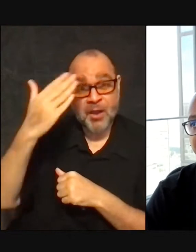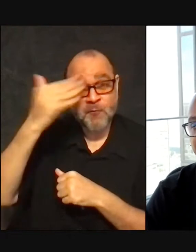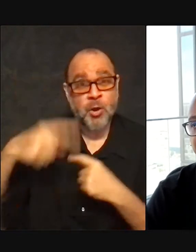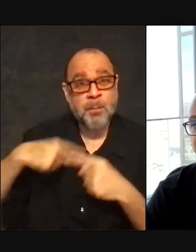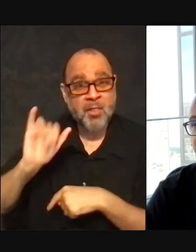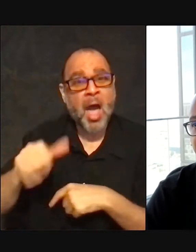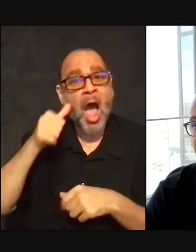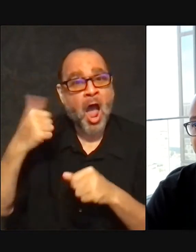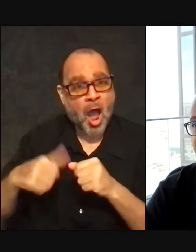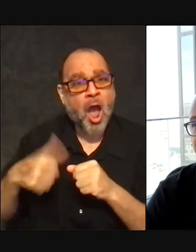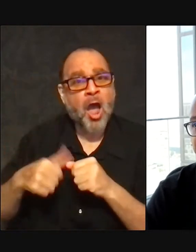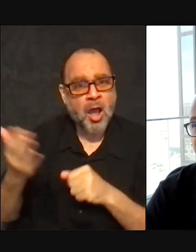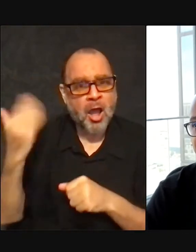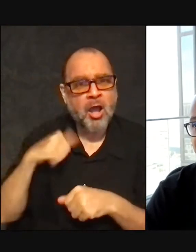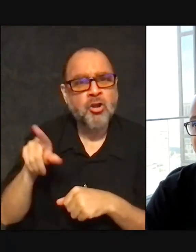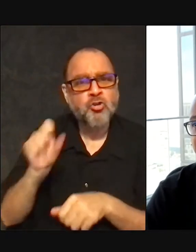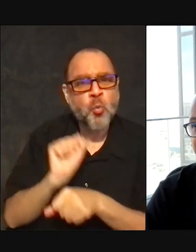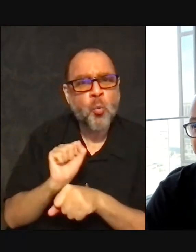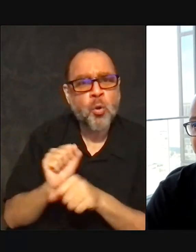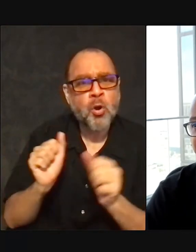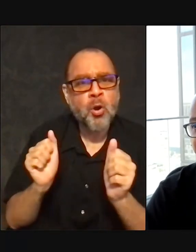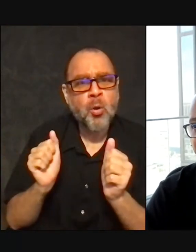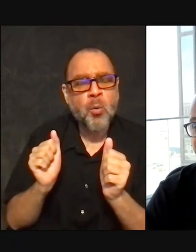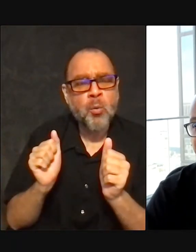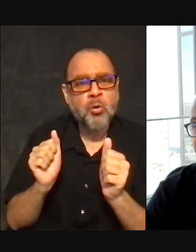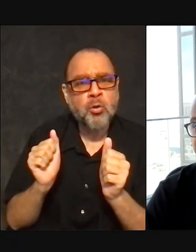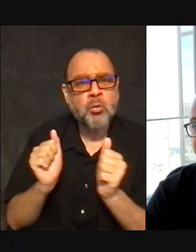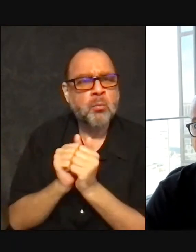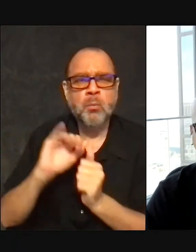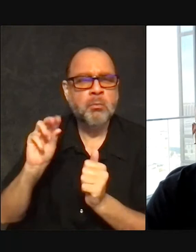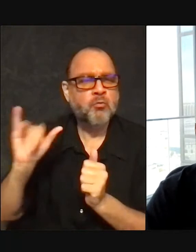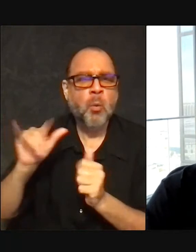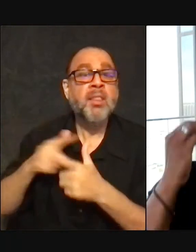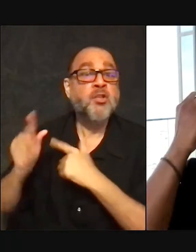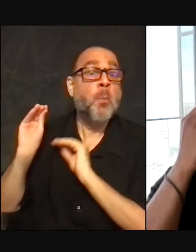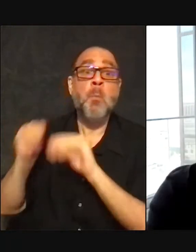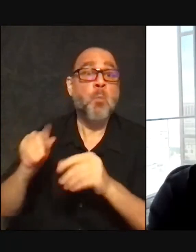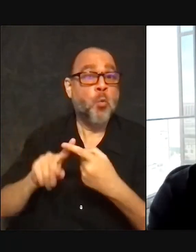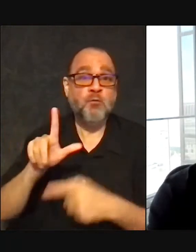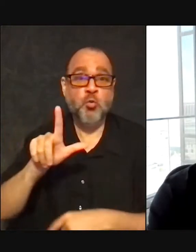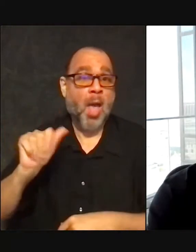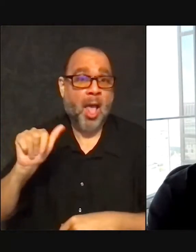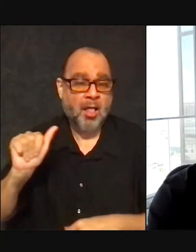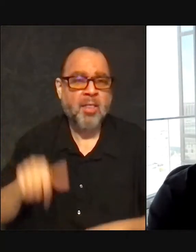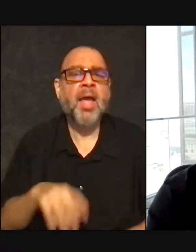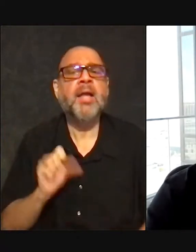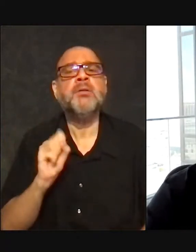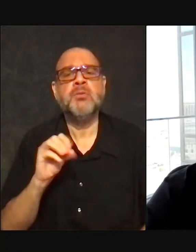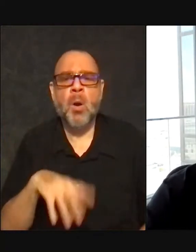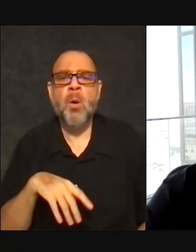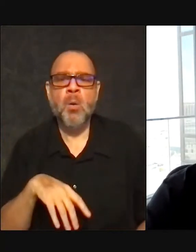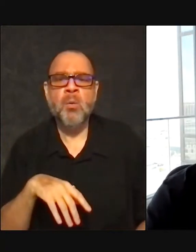when you was working with Troy and then moved to LA. I forgot about all that. So let's try one more time to